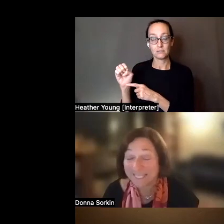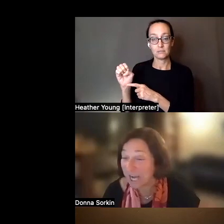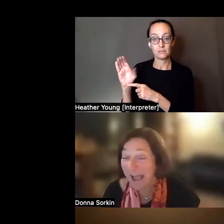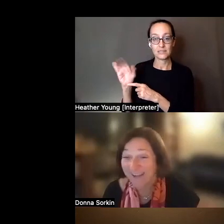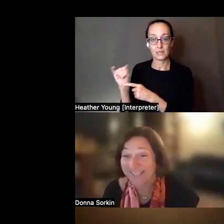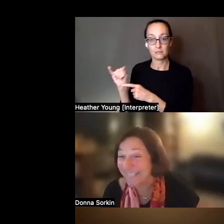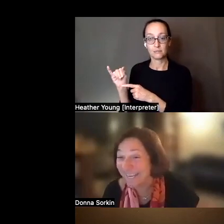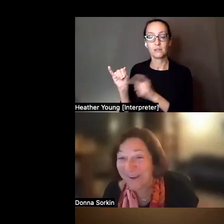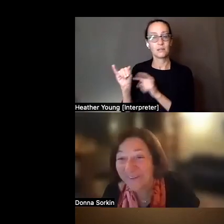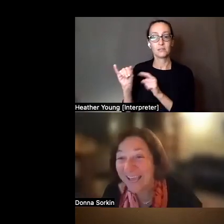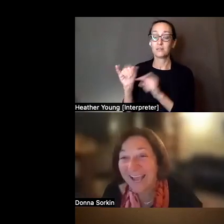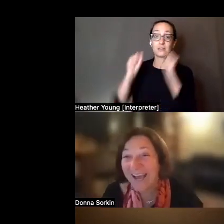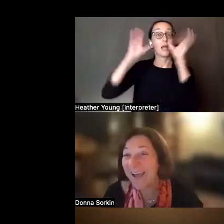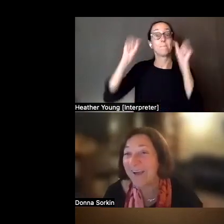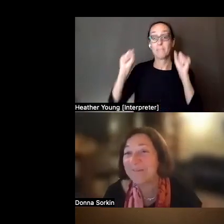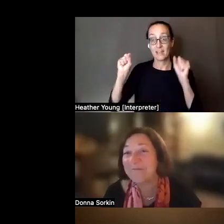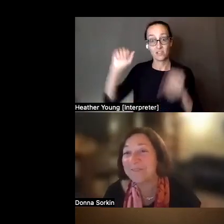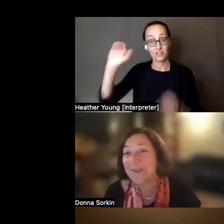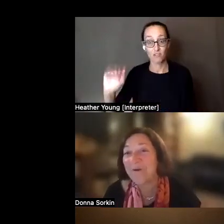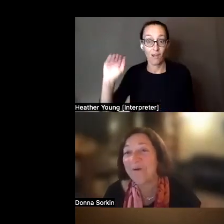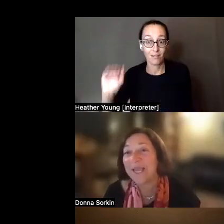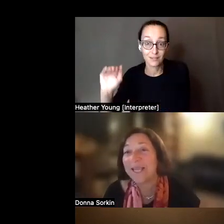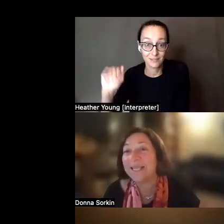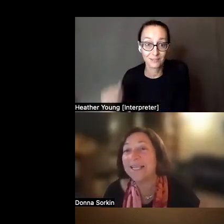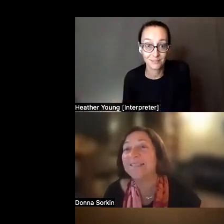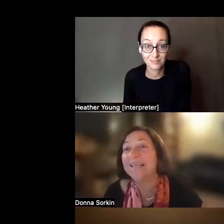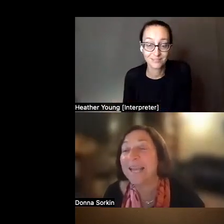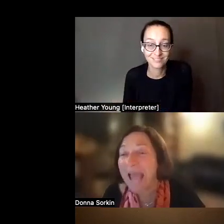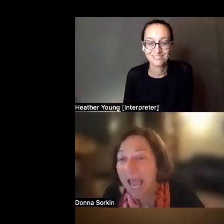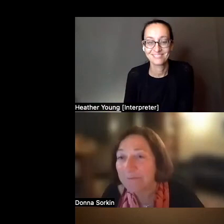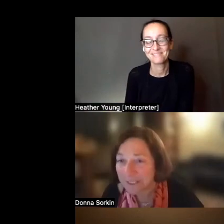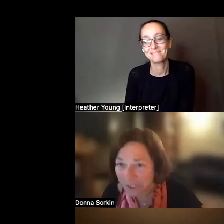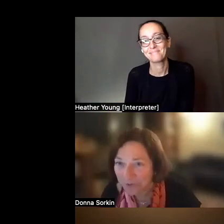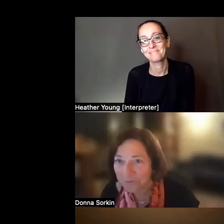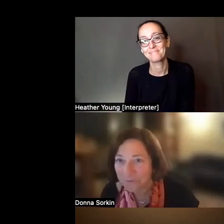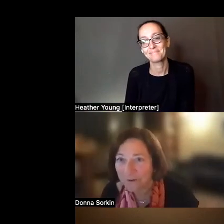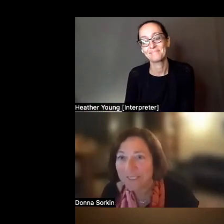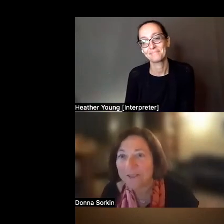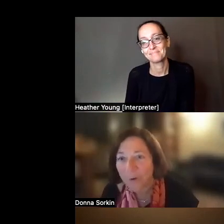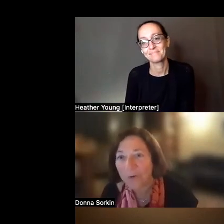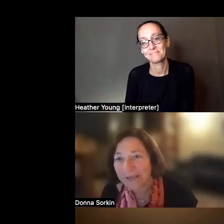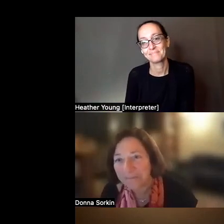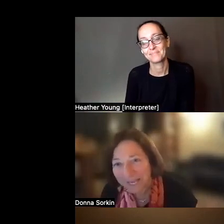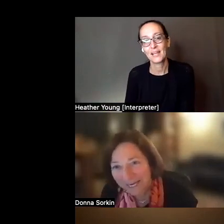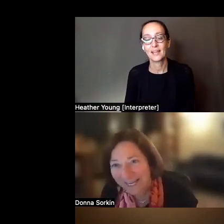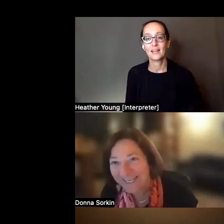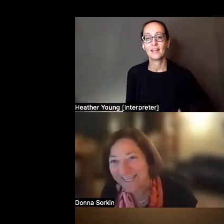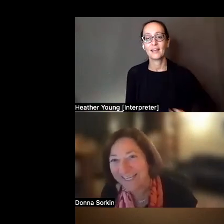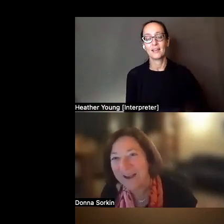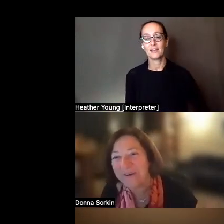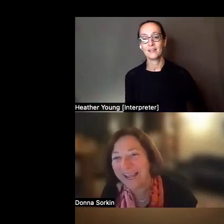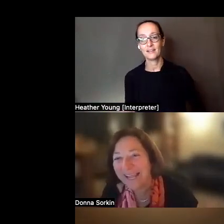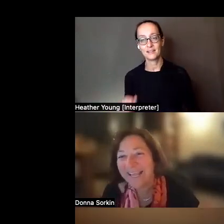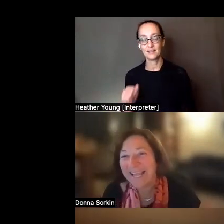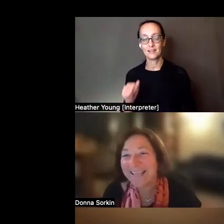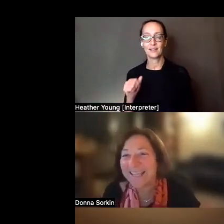amazing child. You know? So it isn't an absolute, but we don't recommend it. You